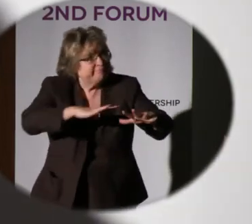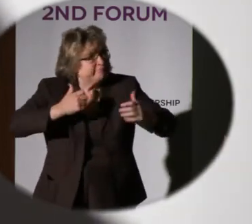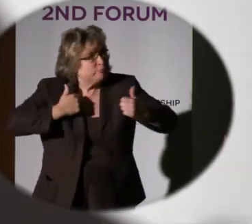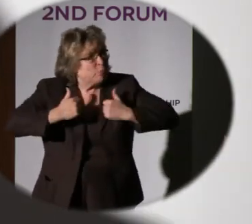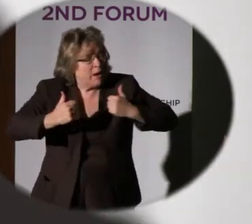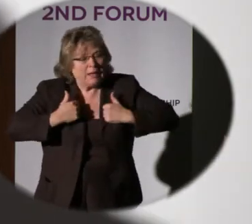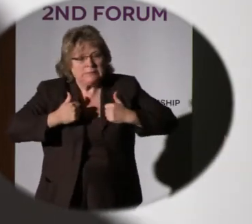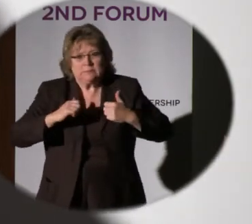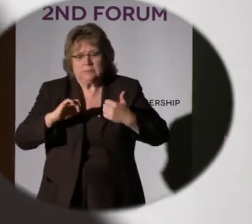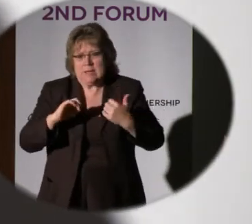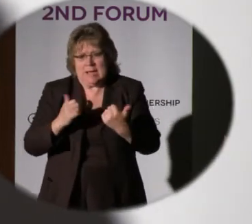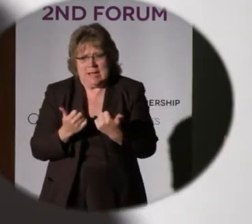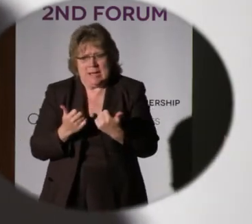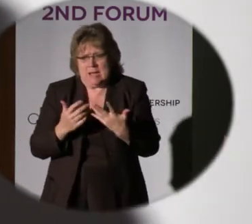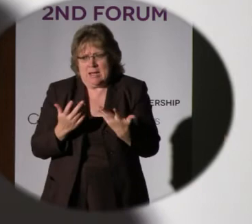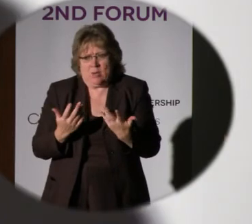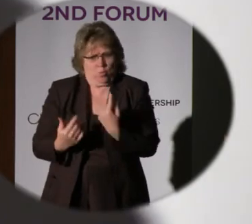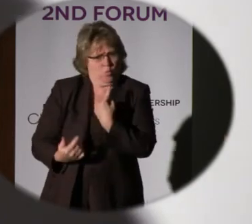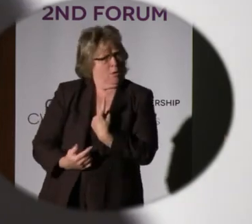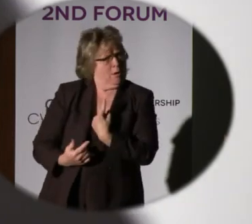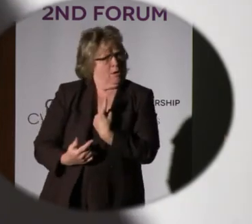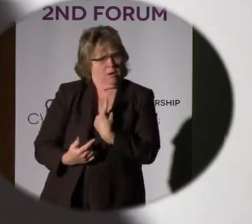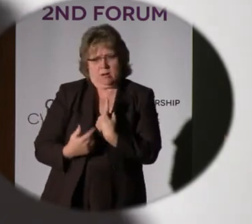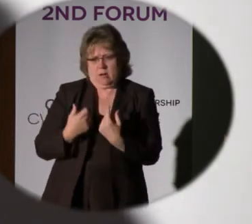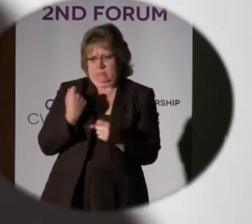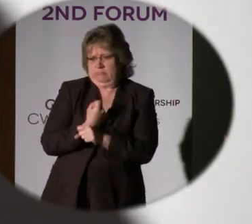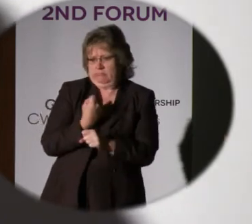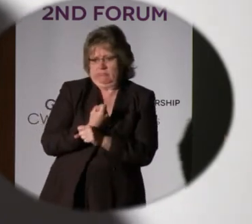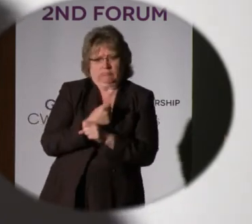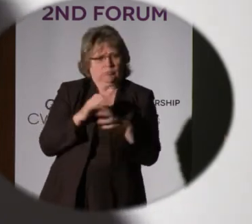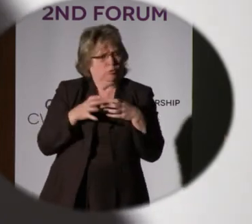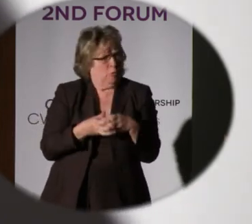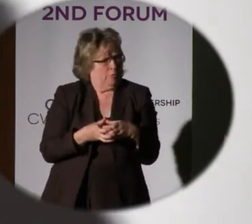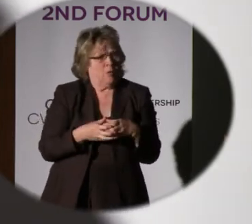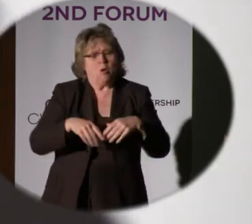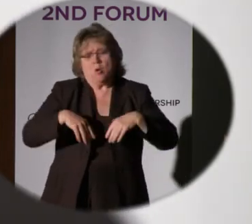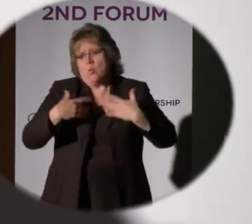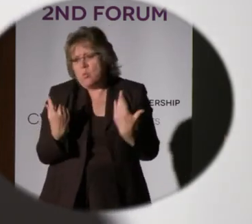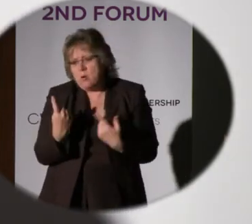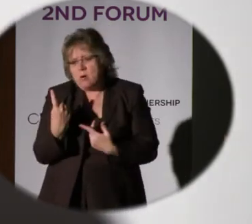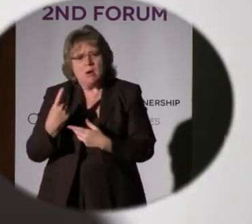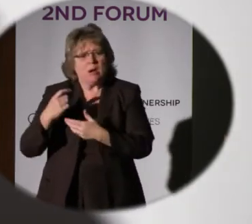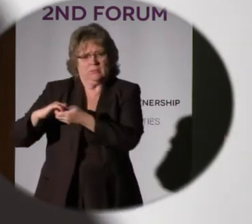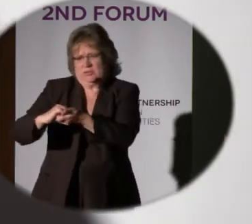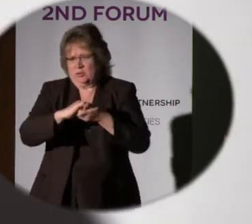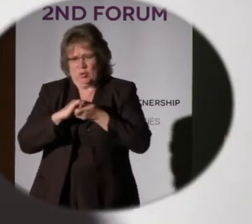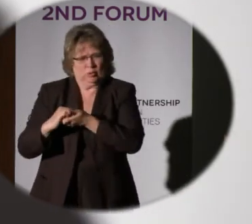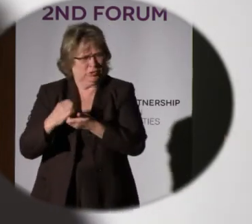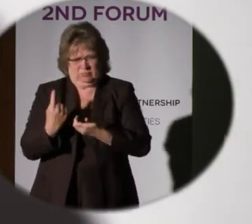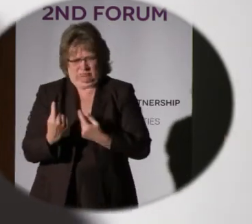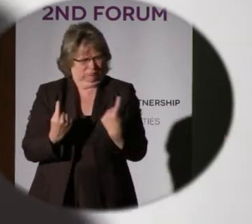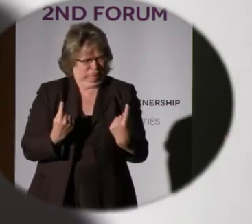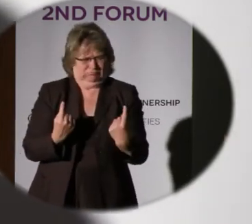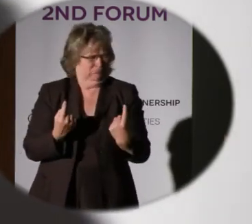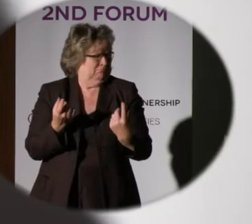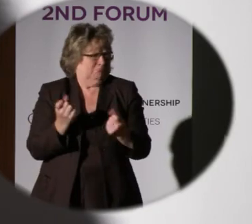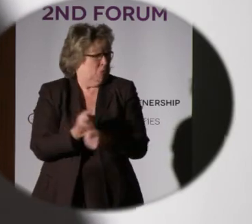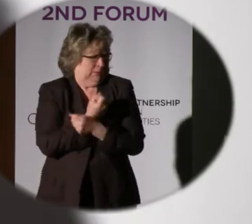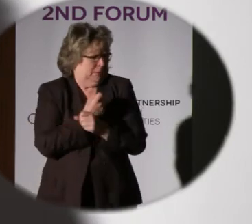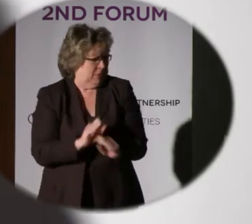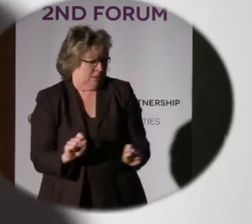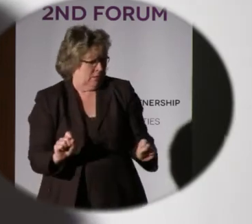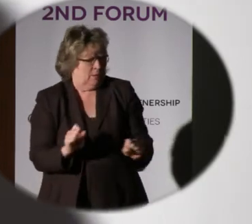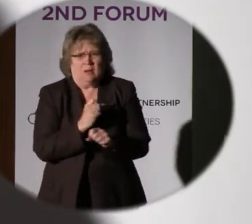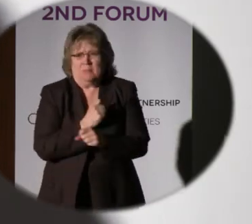not one single organization in Rwanda could basically do it by its own,